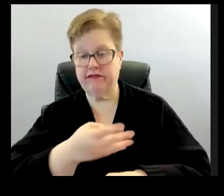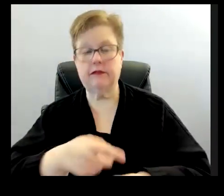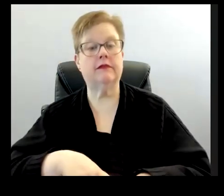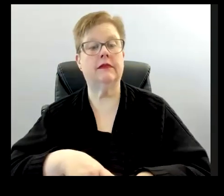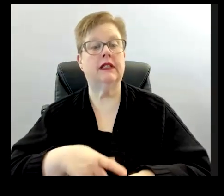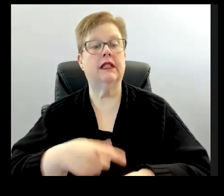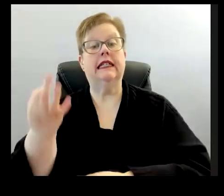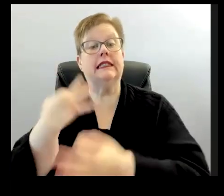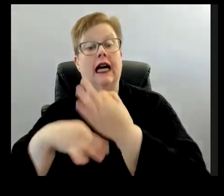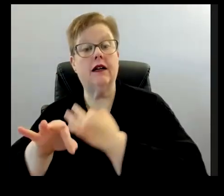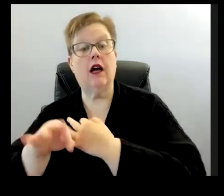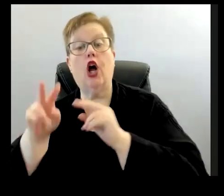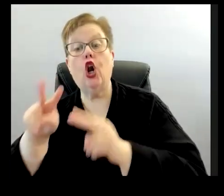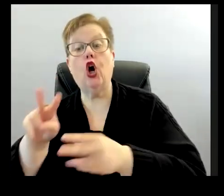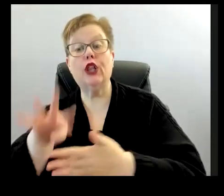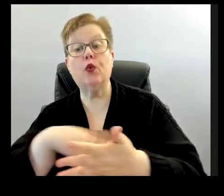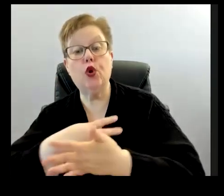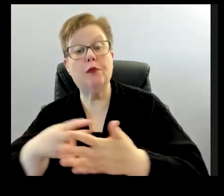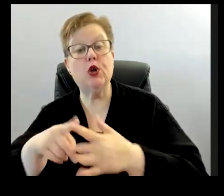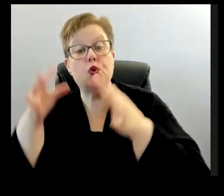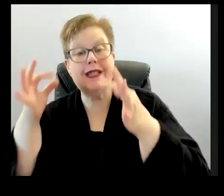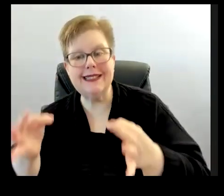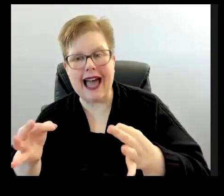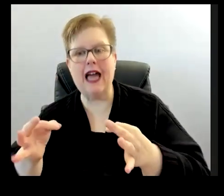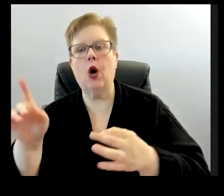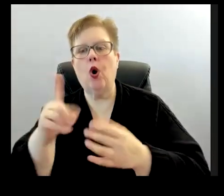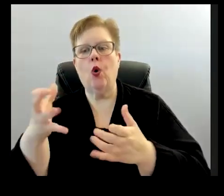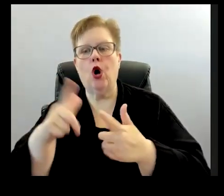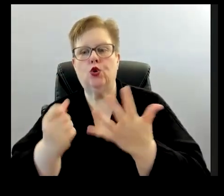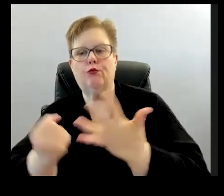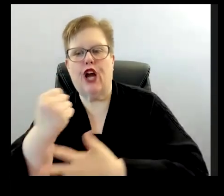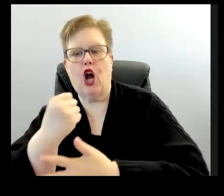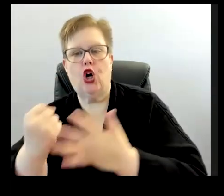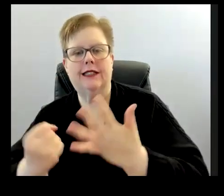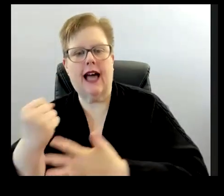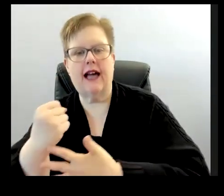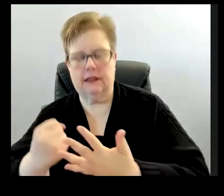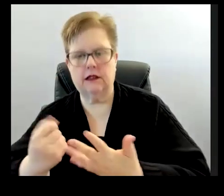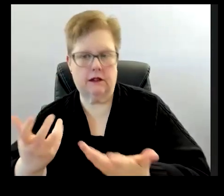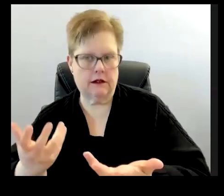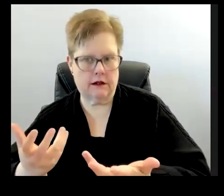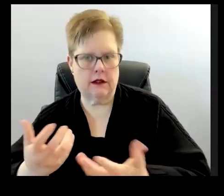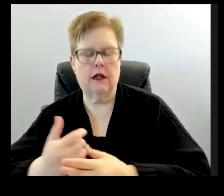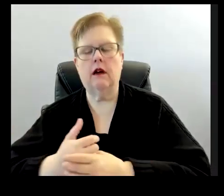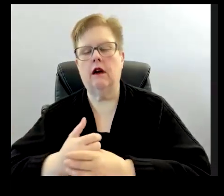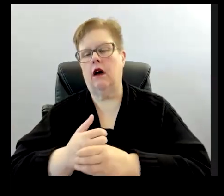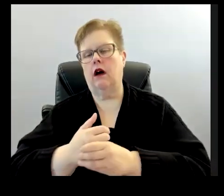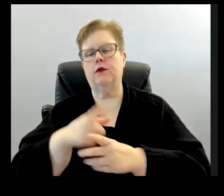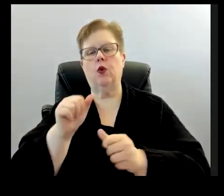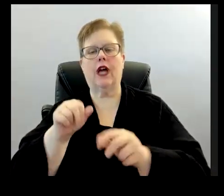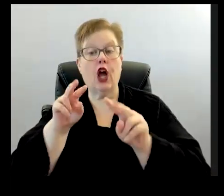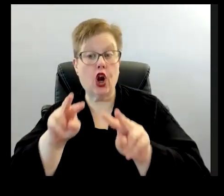Substitute one, view rubrics when available to decide where you want to prioritize. Right? So you can look